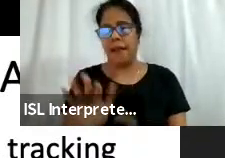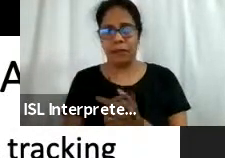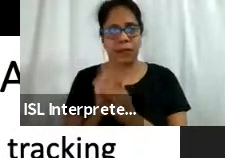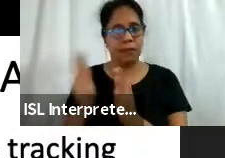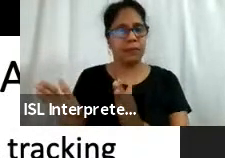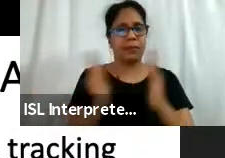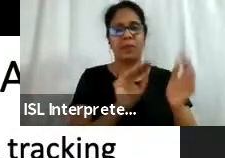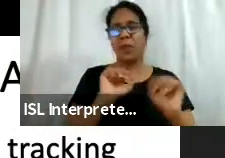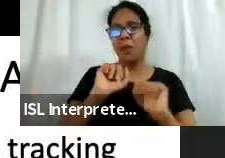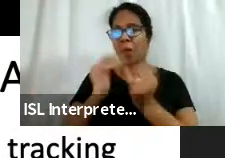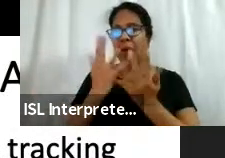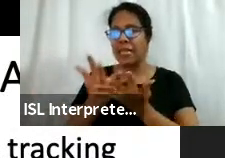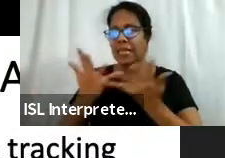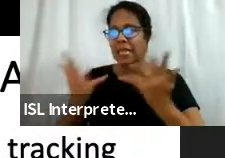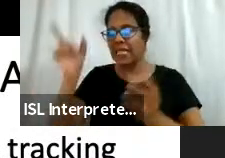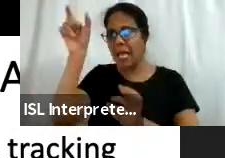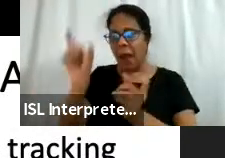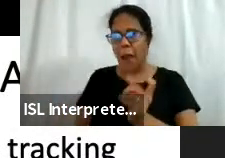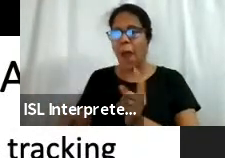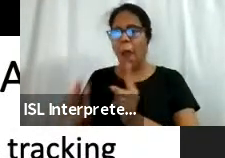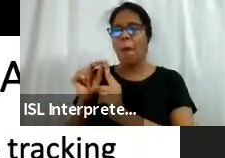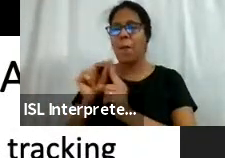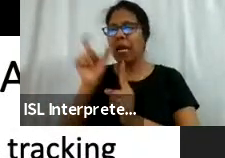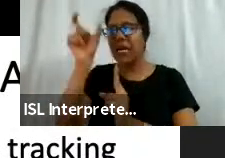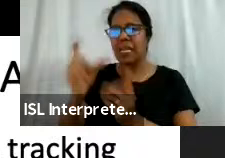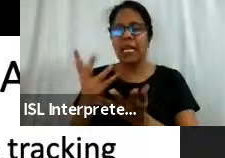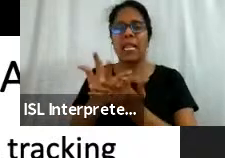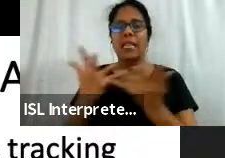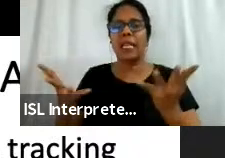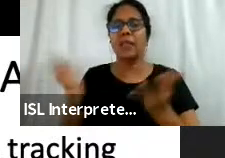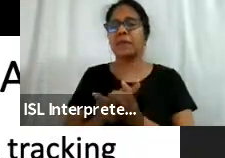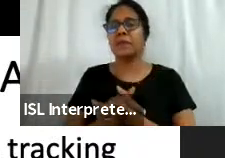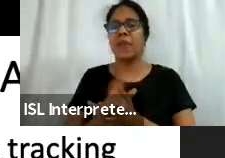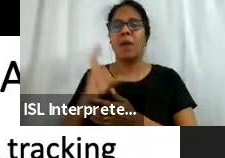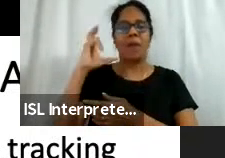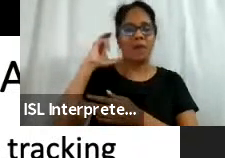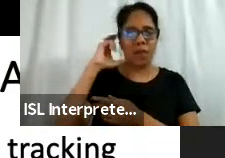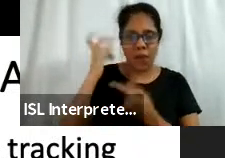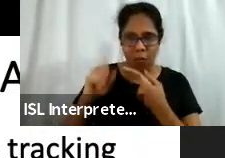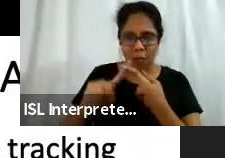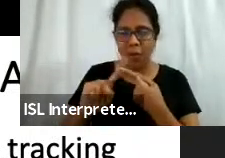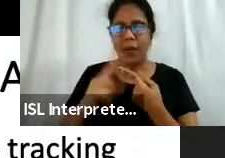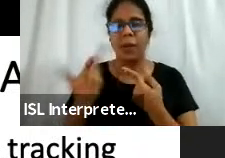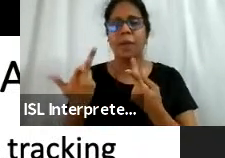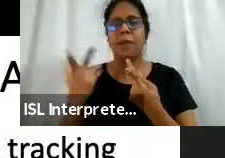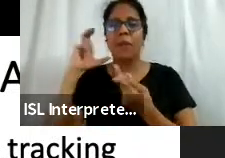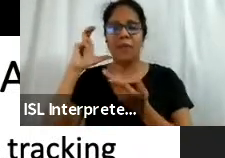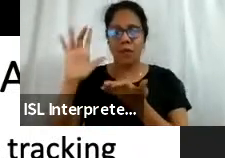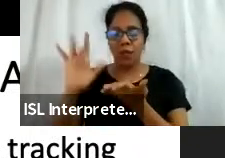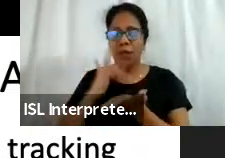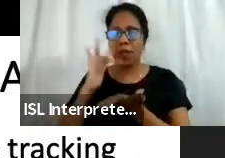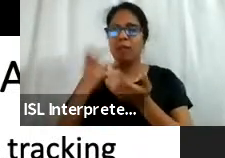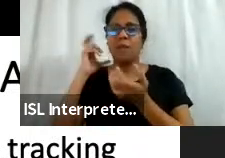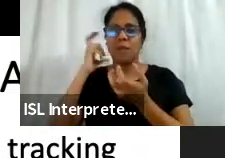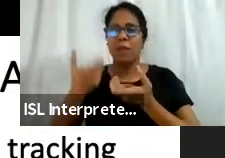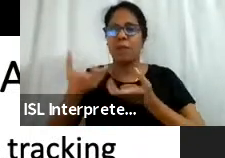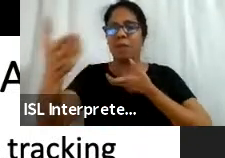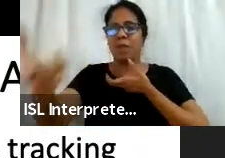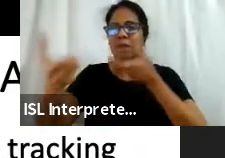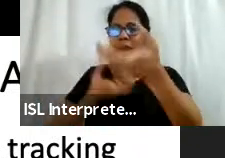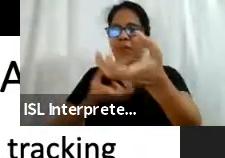personal items should not be shared. These include mobile phones. Of course, I don't think so people would be sharing